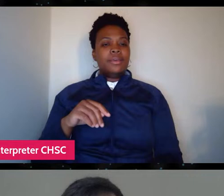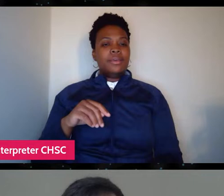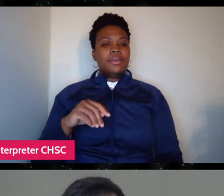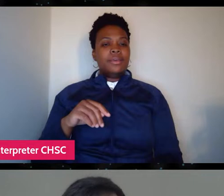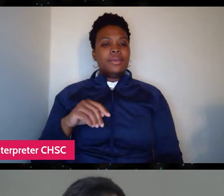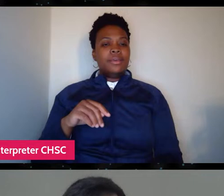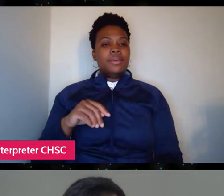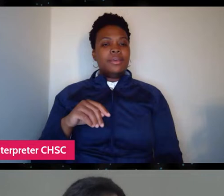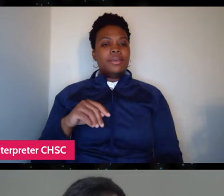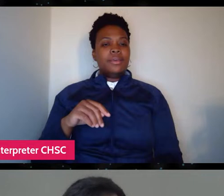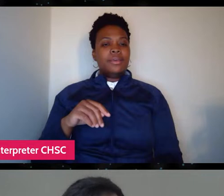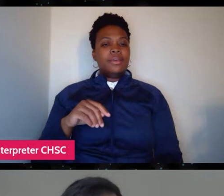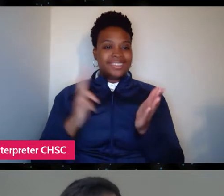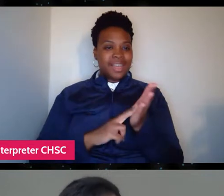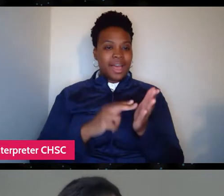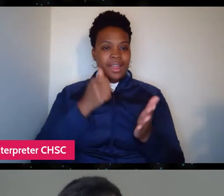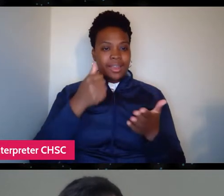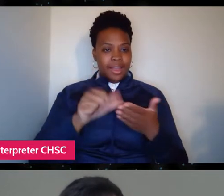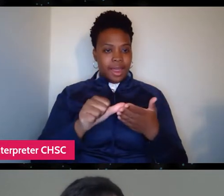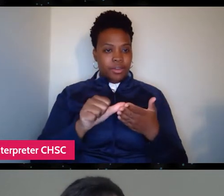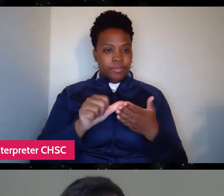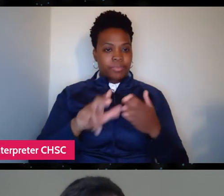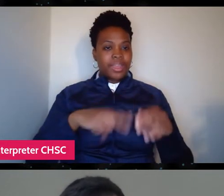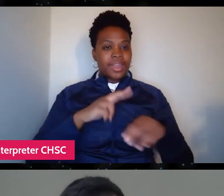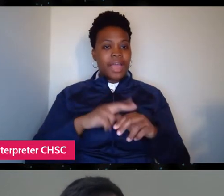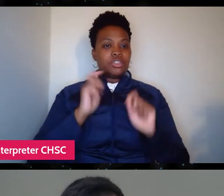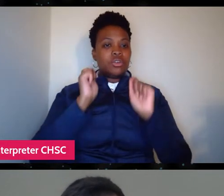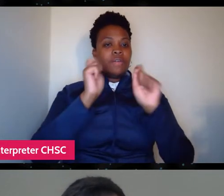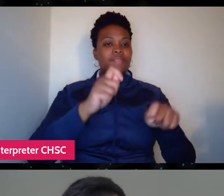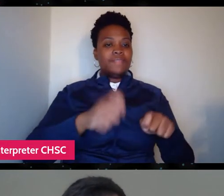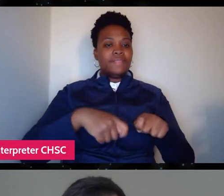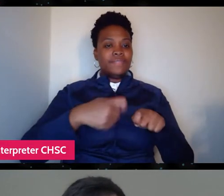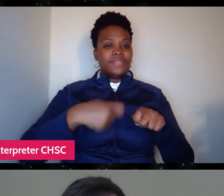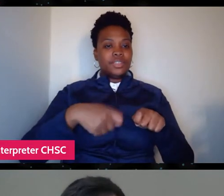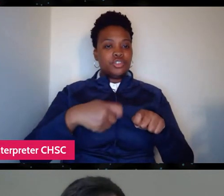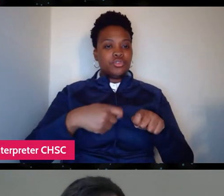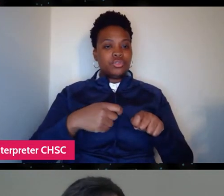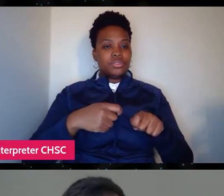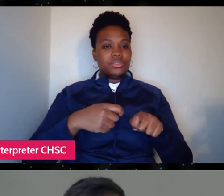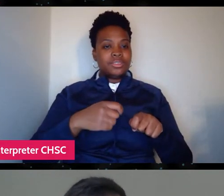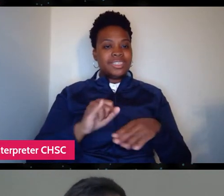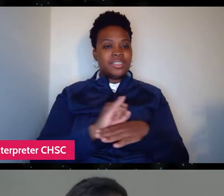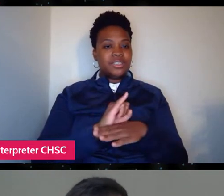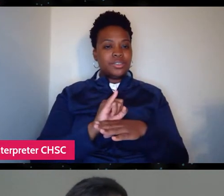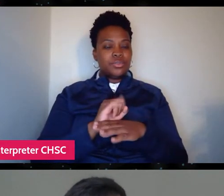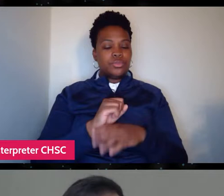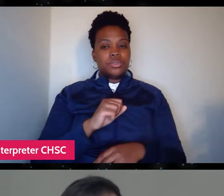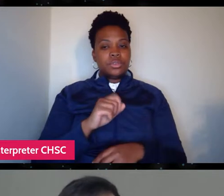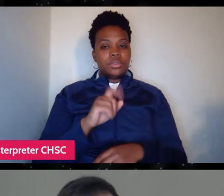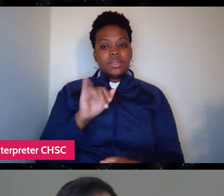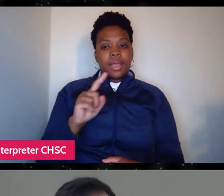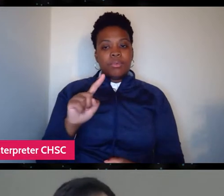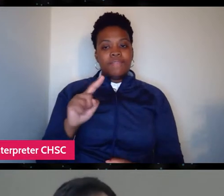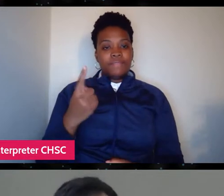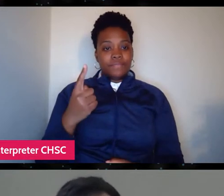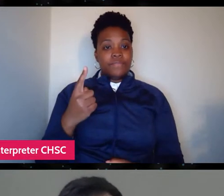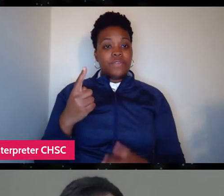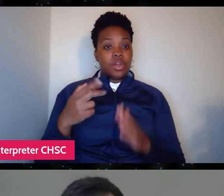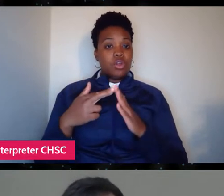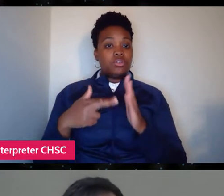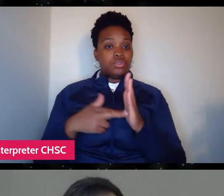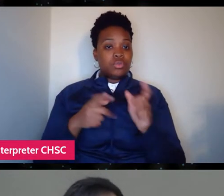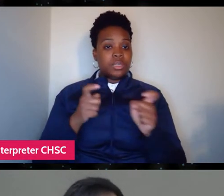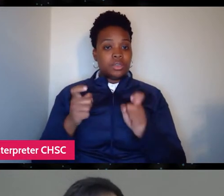letter with the National Fisheries Institute, which is the first regulatory